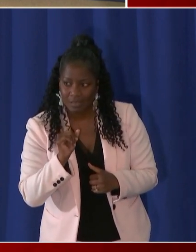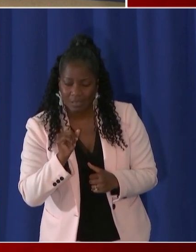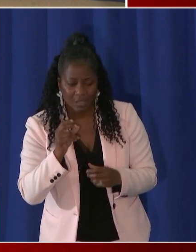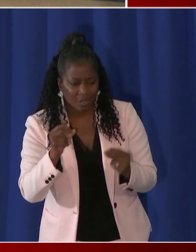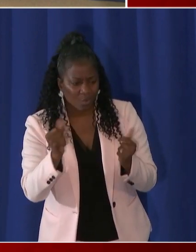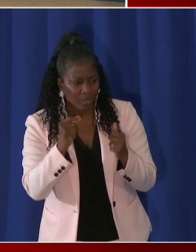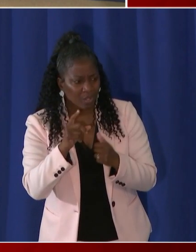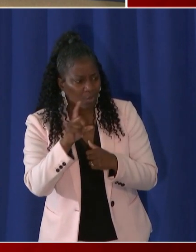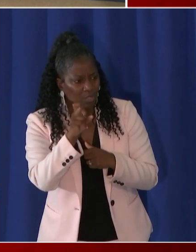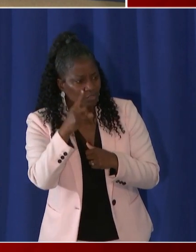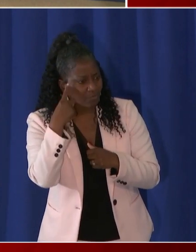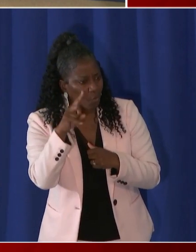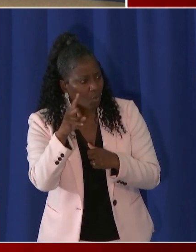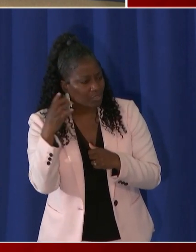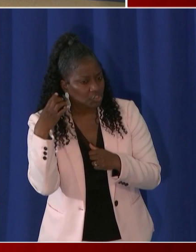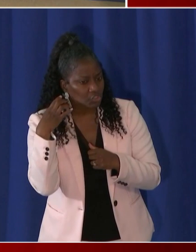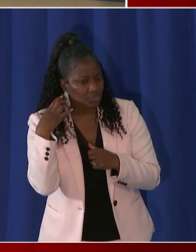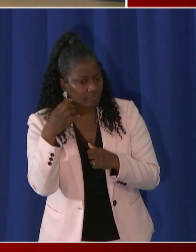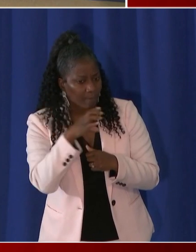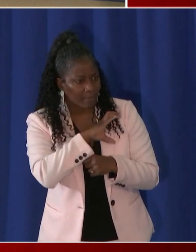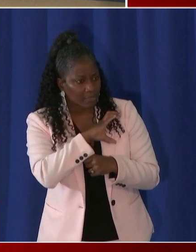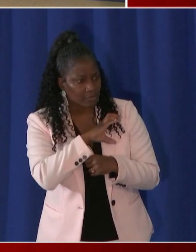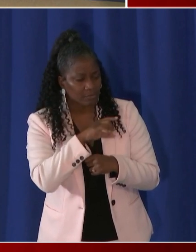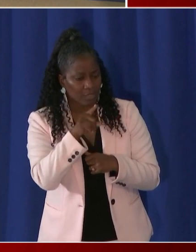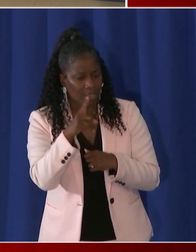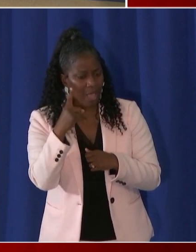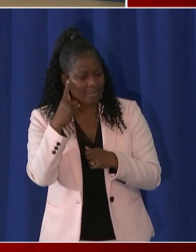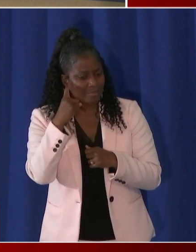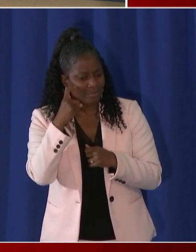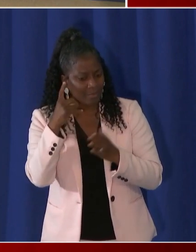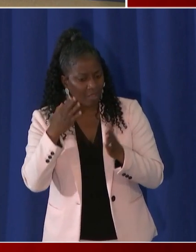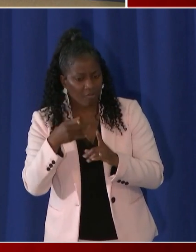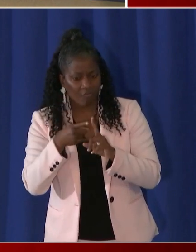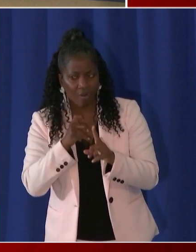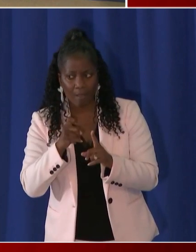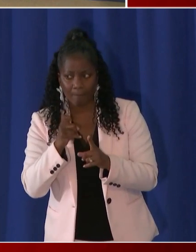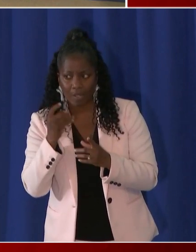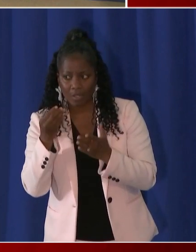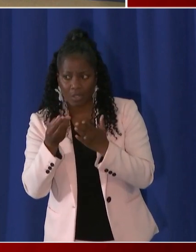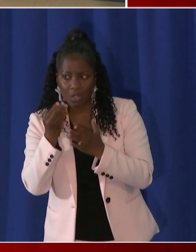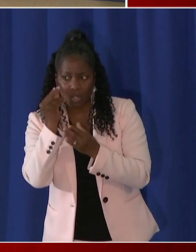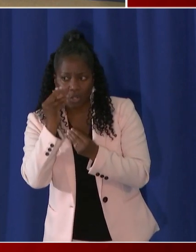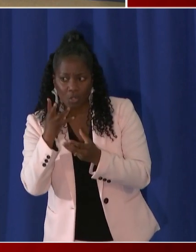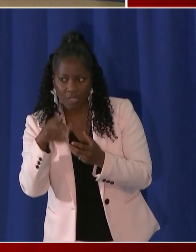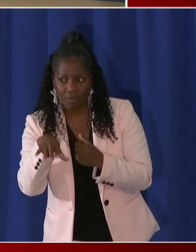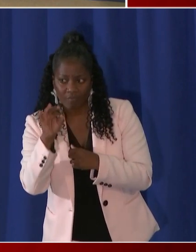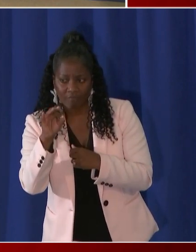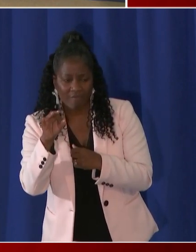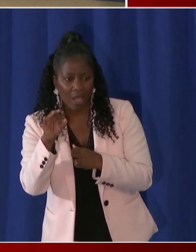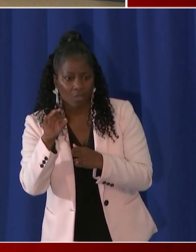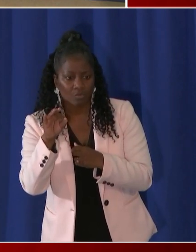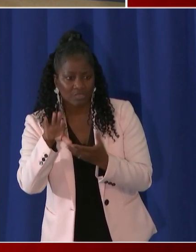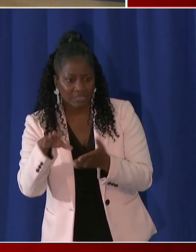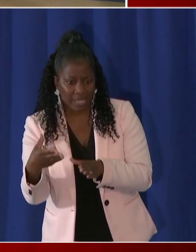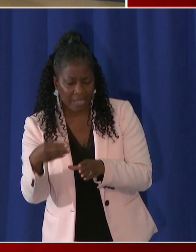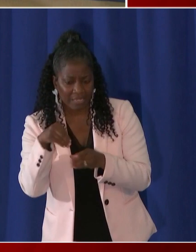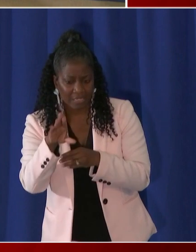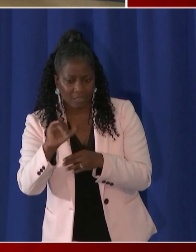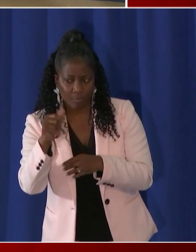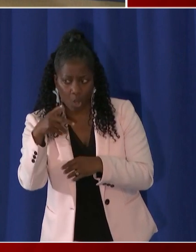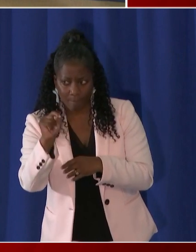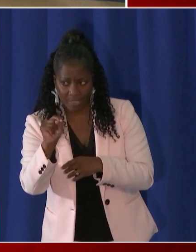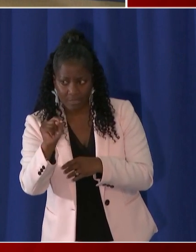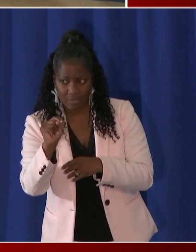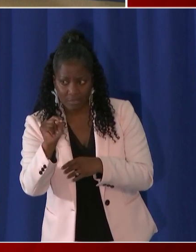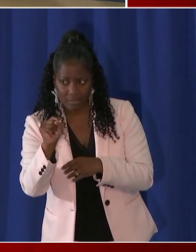for the chief of police. The suspect, from the news reports, he was found dead. in the apartment,